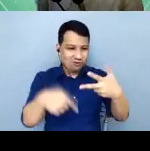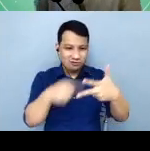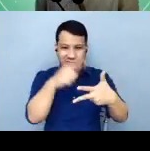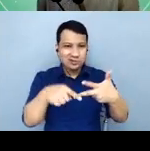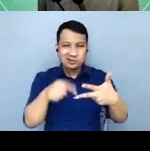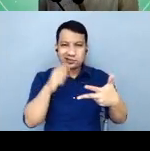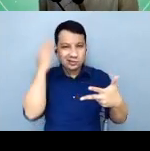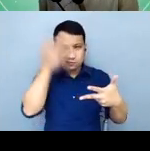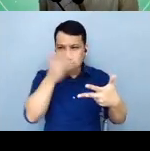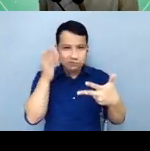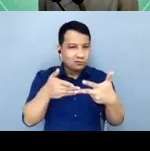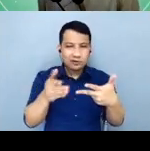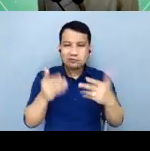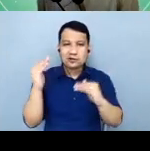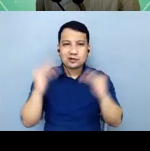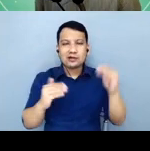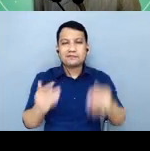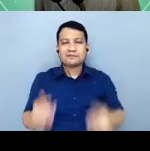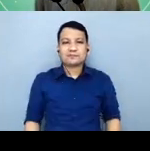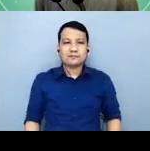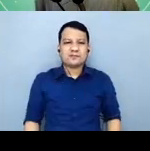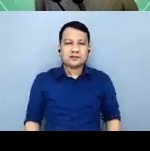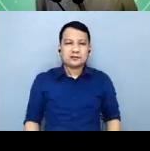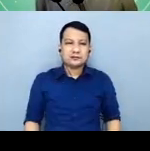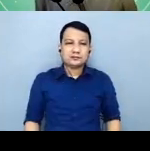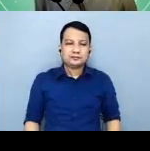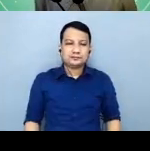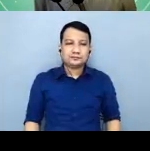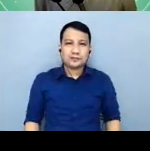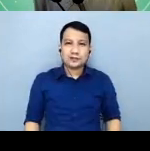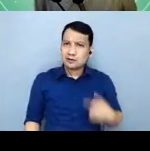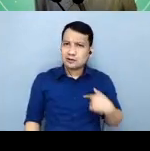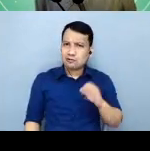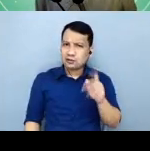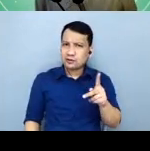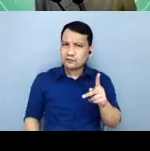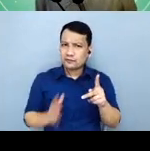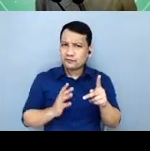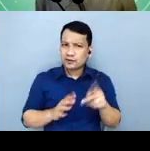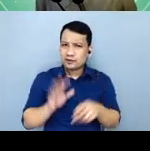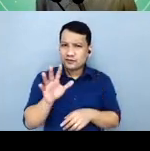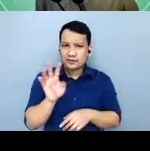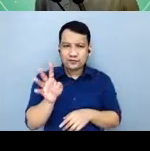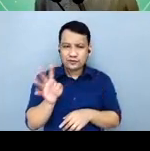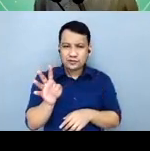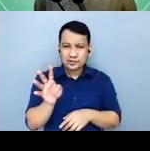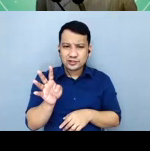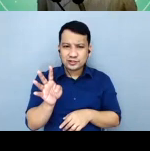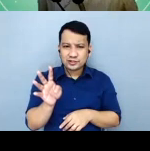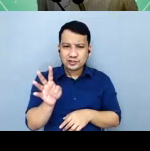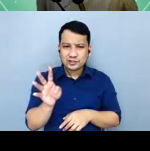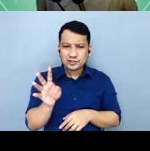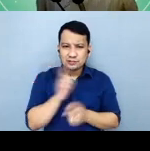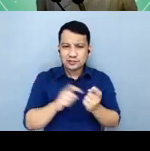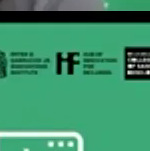aspect of sustainability. Okay, so I think it's 5:40, which should leave us just enough time